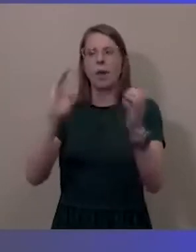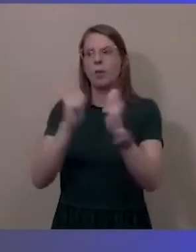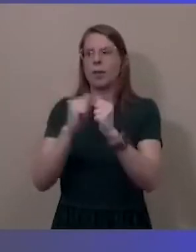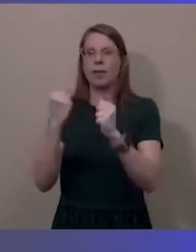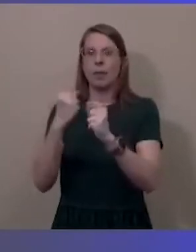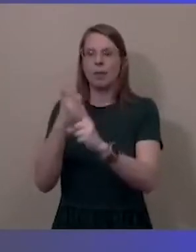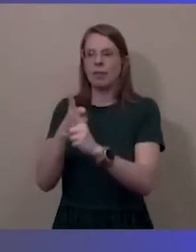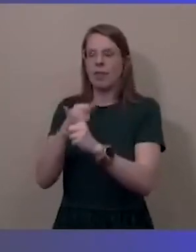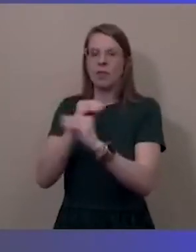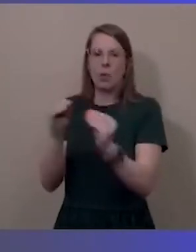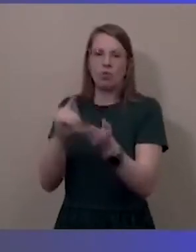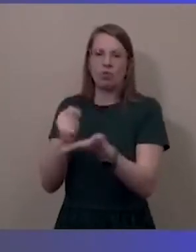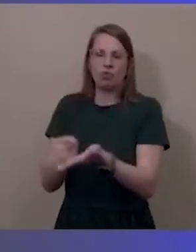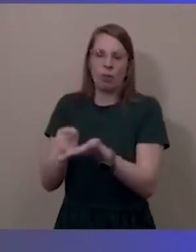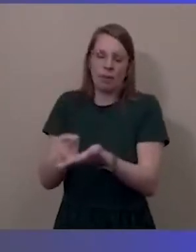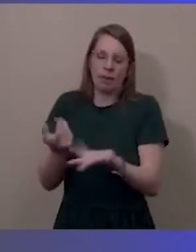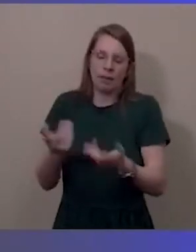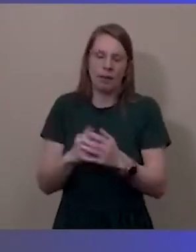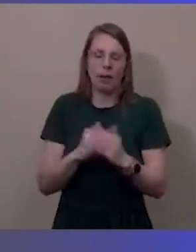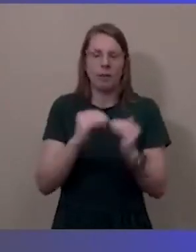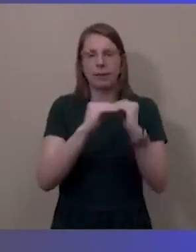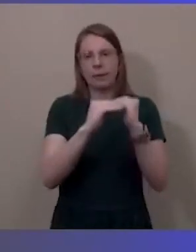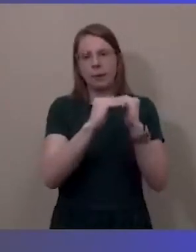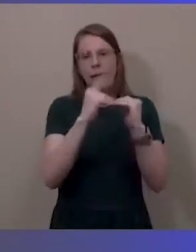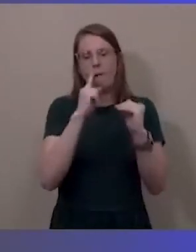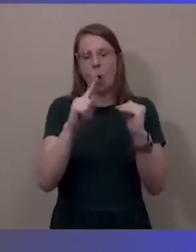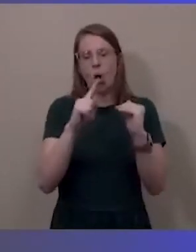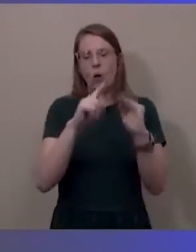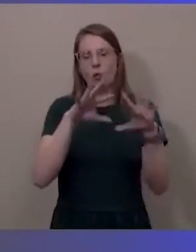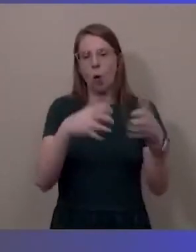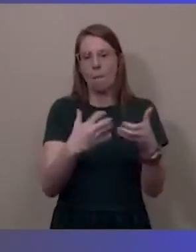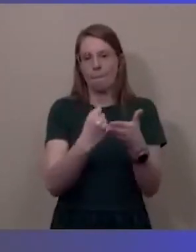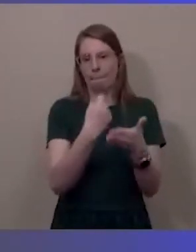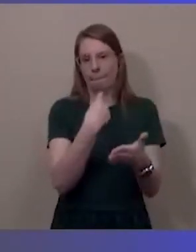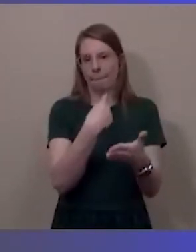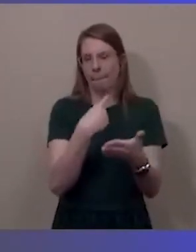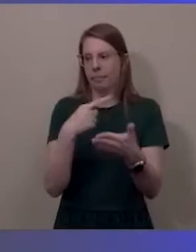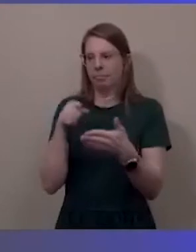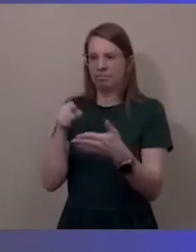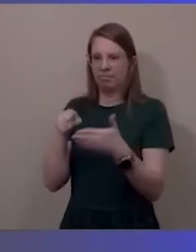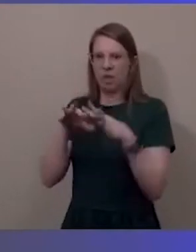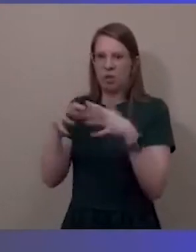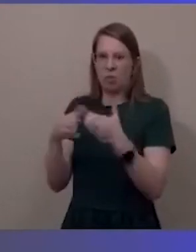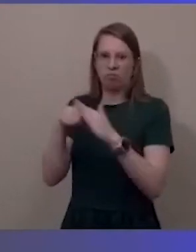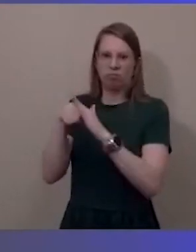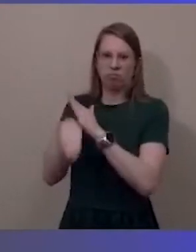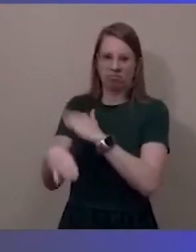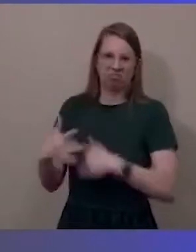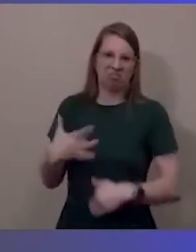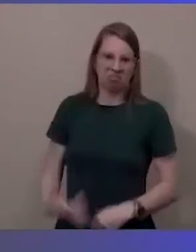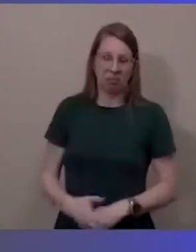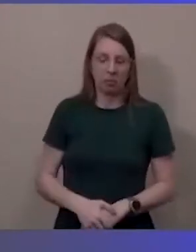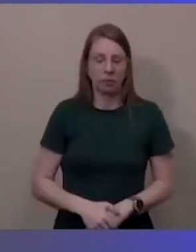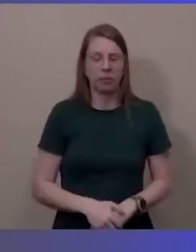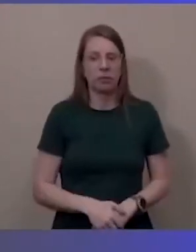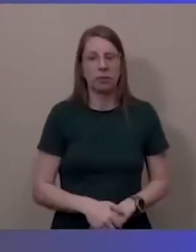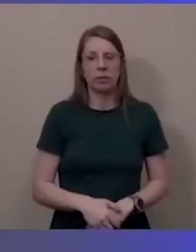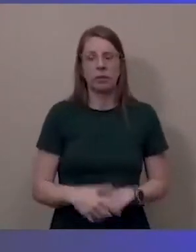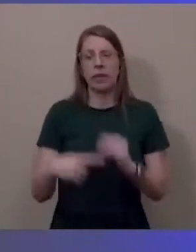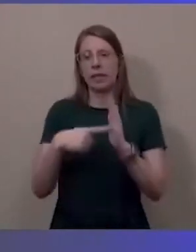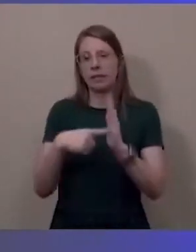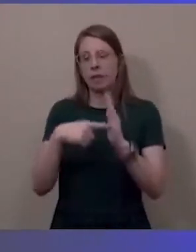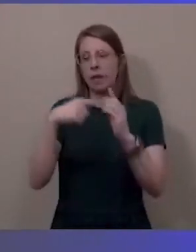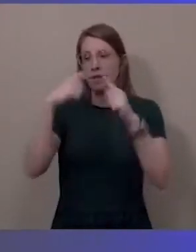not treated. So there might be stability for the group treated, whereas the untreated group tends to decline. And that's the symptoms, the